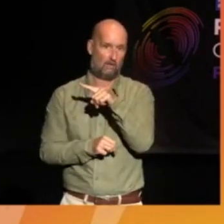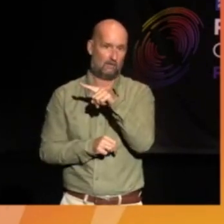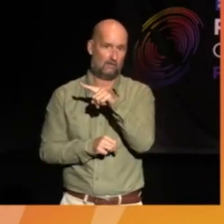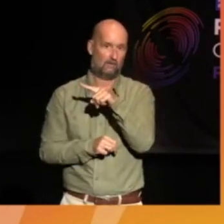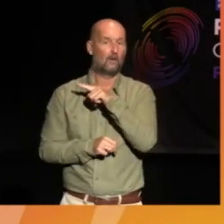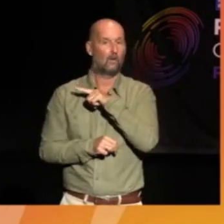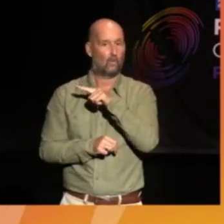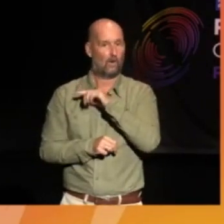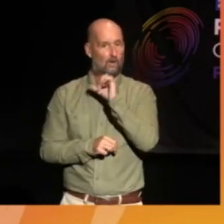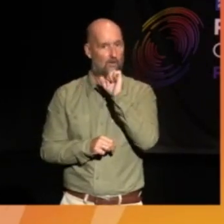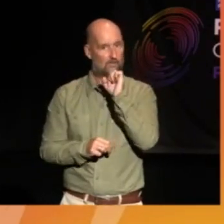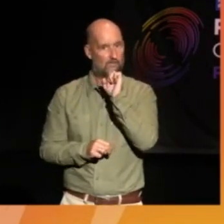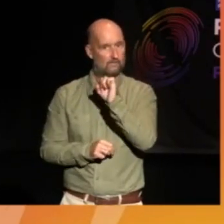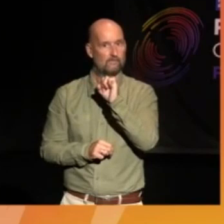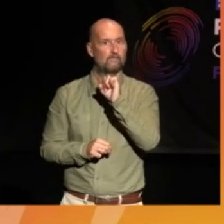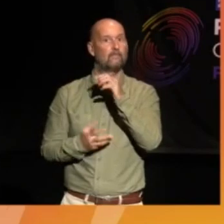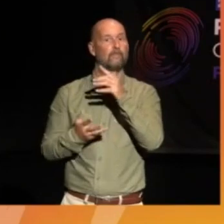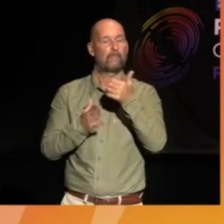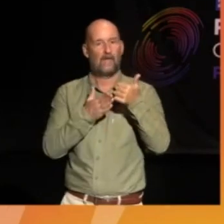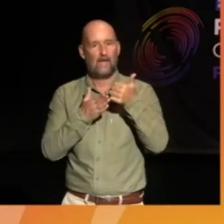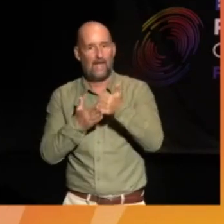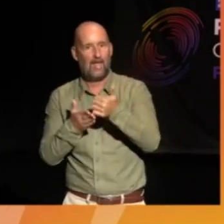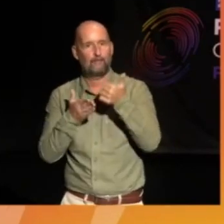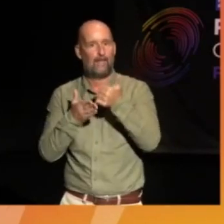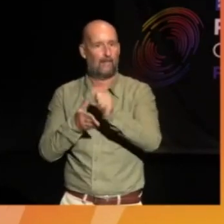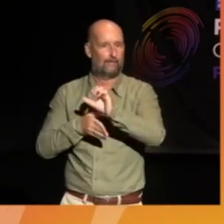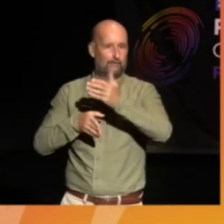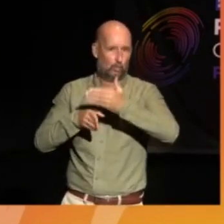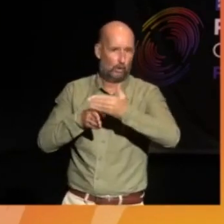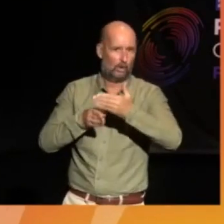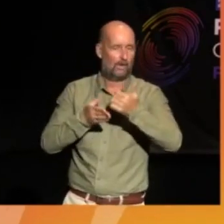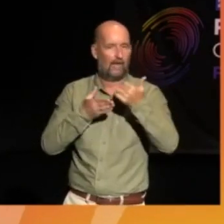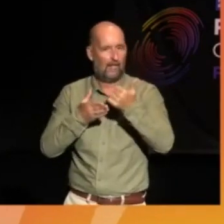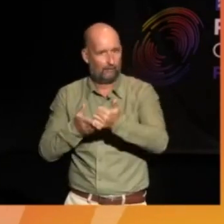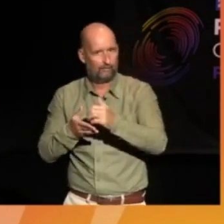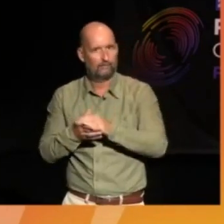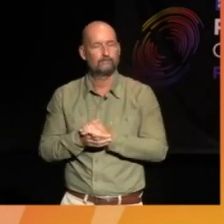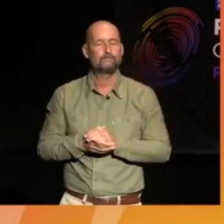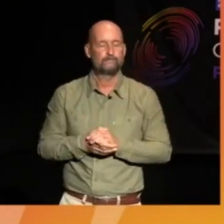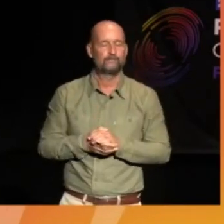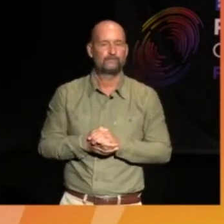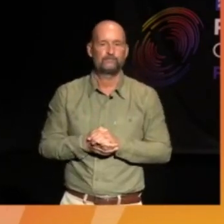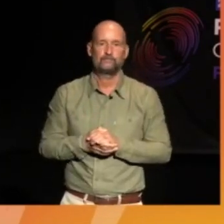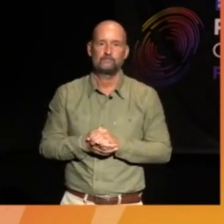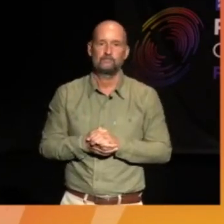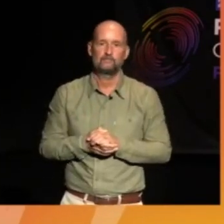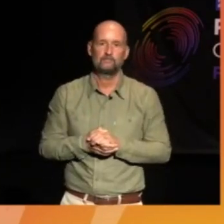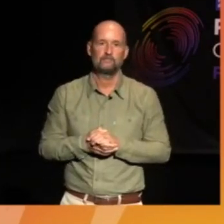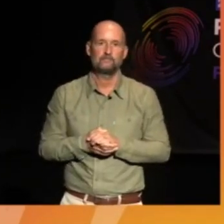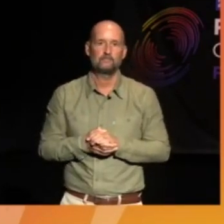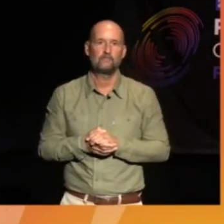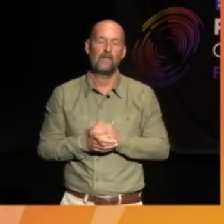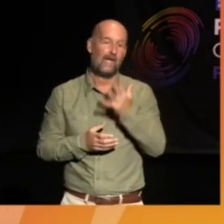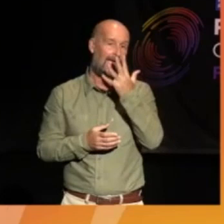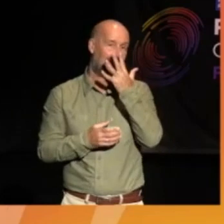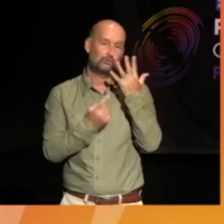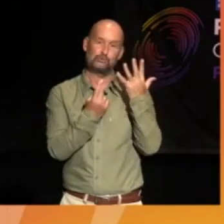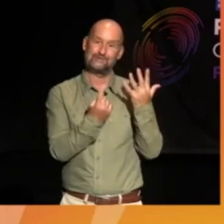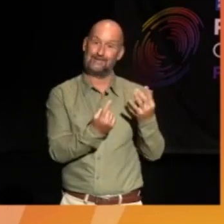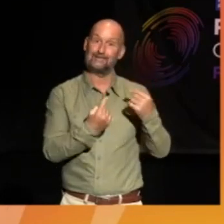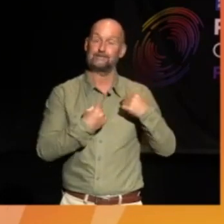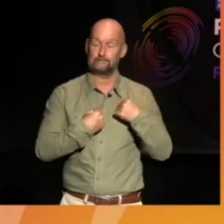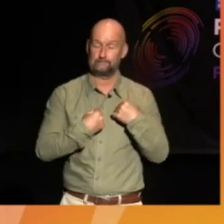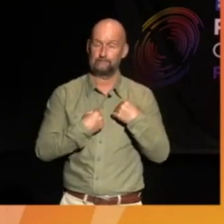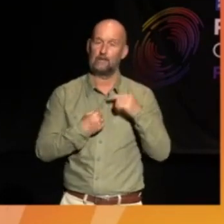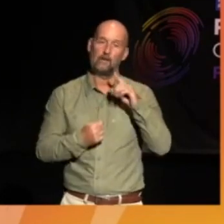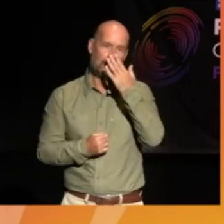to be with him and go around and help him in his work, and also used to clean car. And that time I was only 6 year old. And